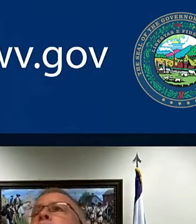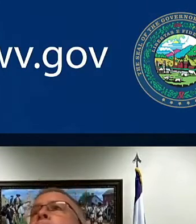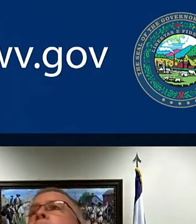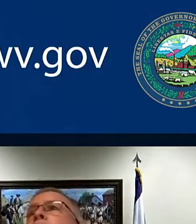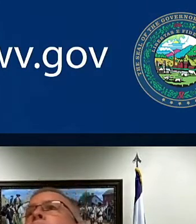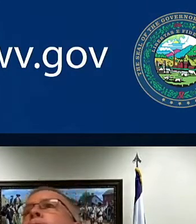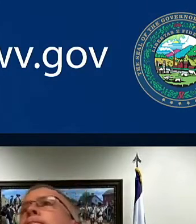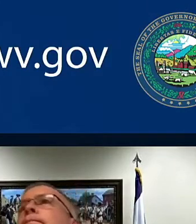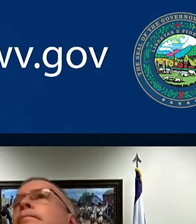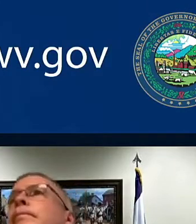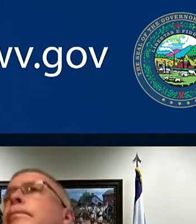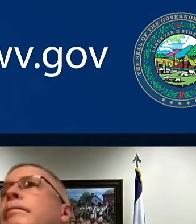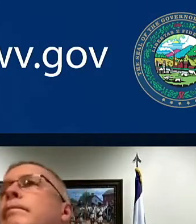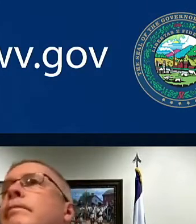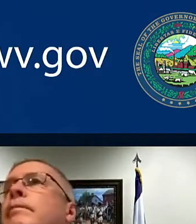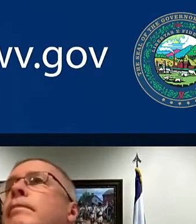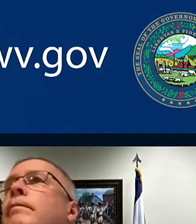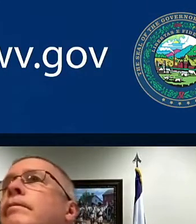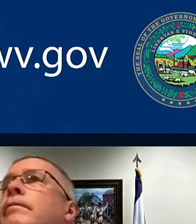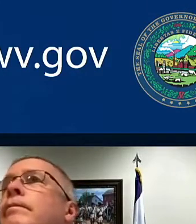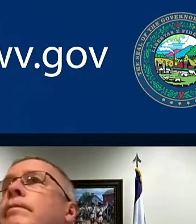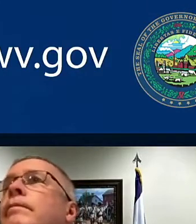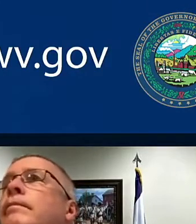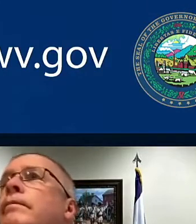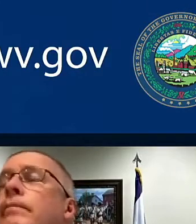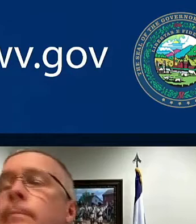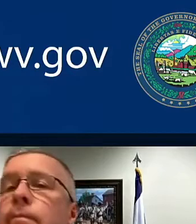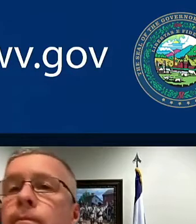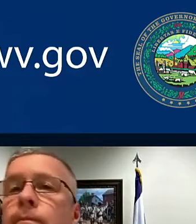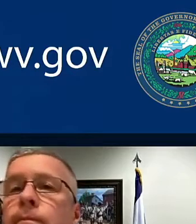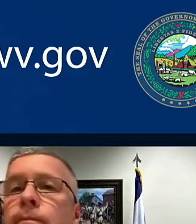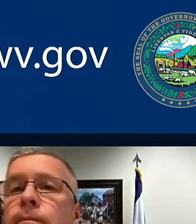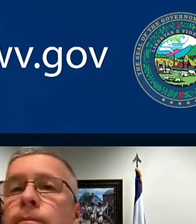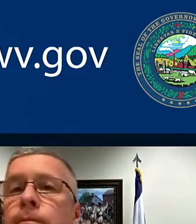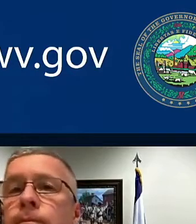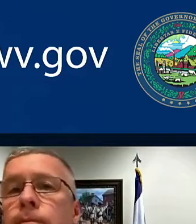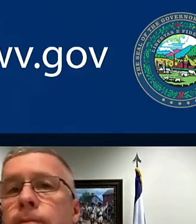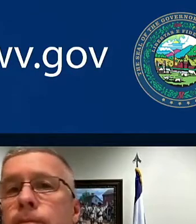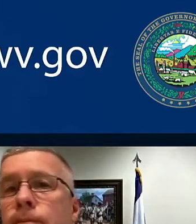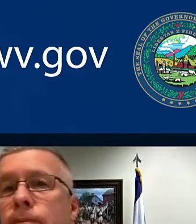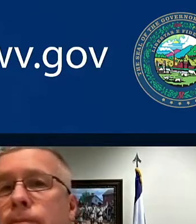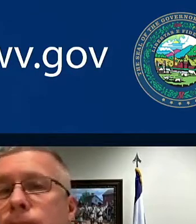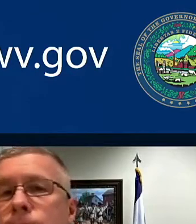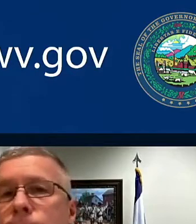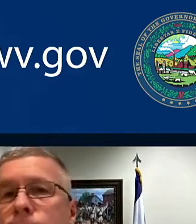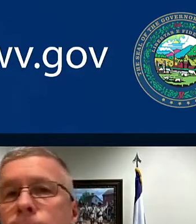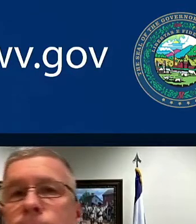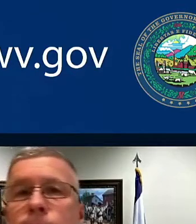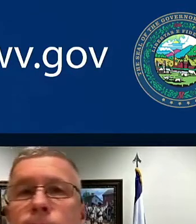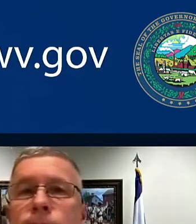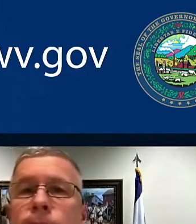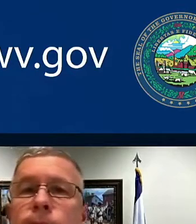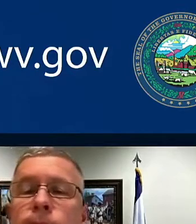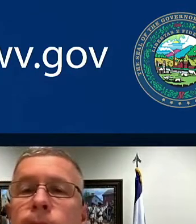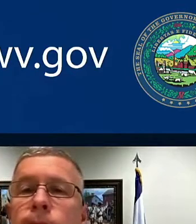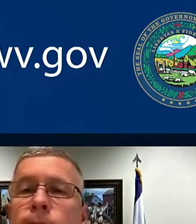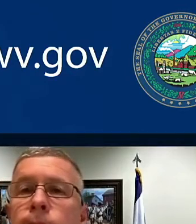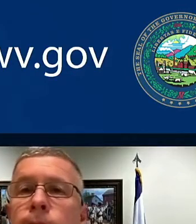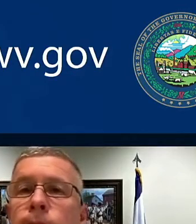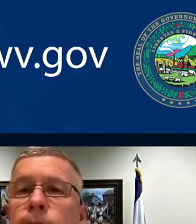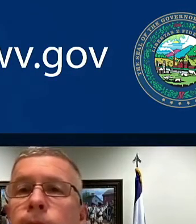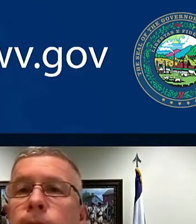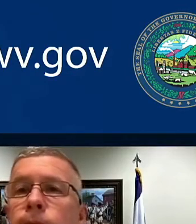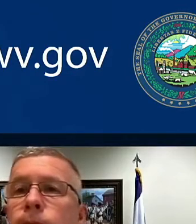also joining us today and are available for questions. We'll now go to questions from members of the media. The first today from Steve Adams with Ogden Newspapers.